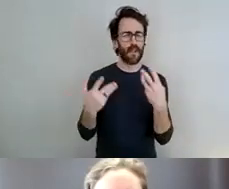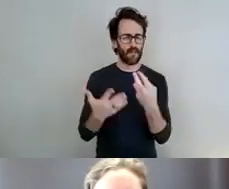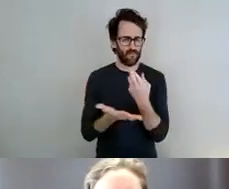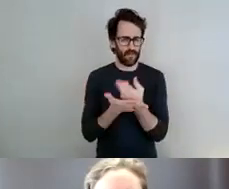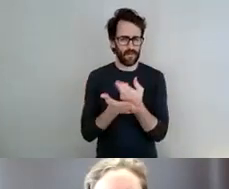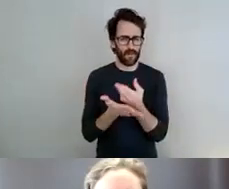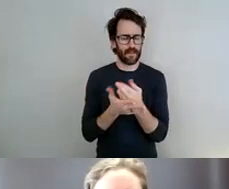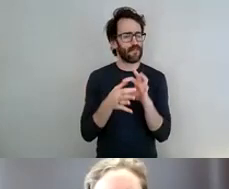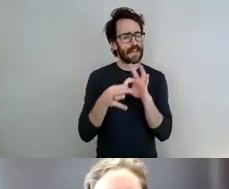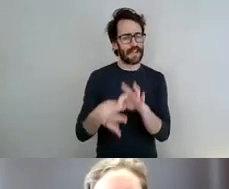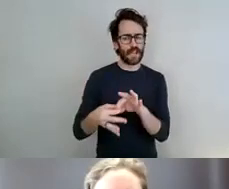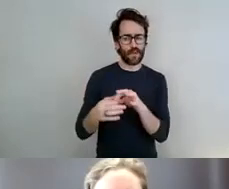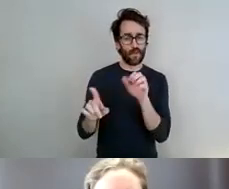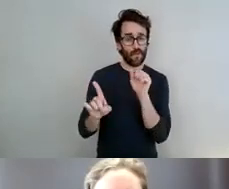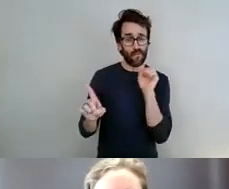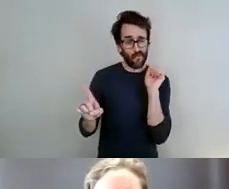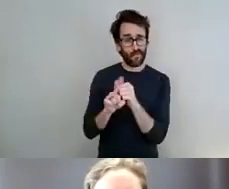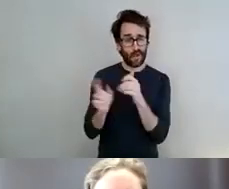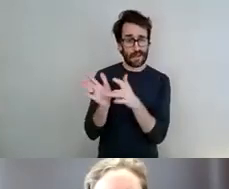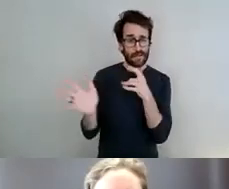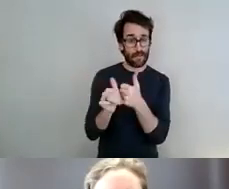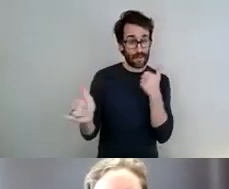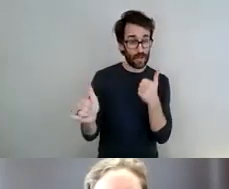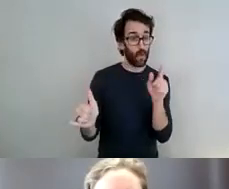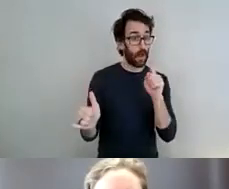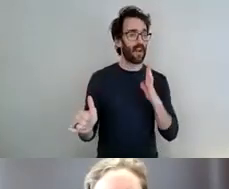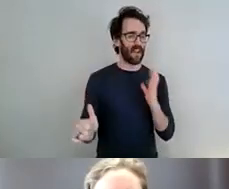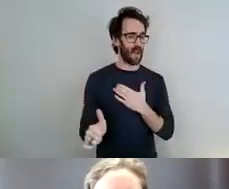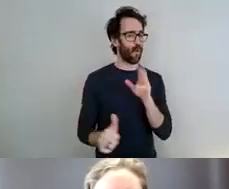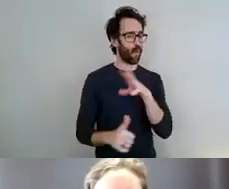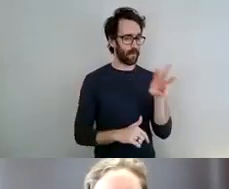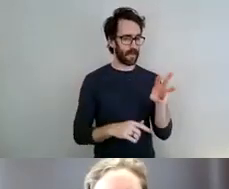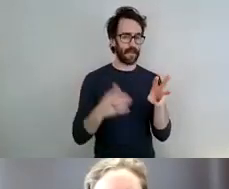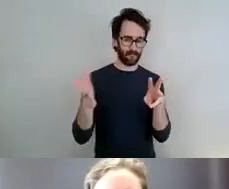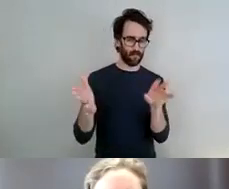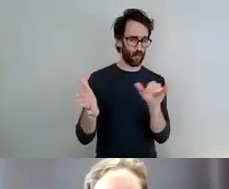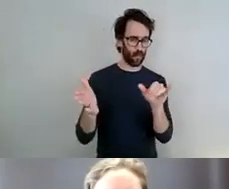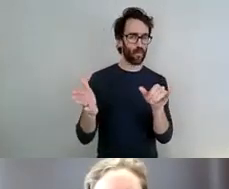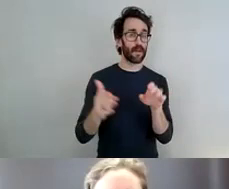fraud prevention on our website that you can access the